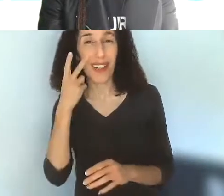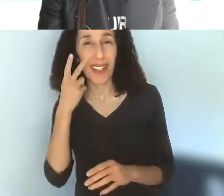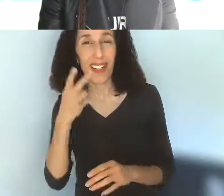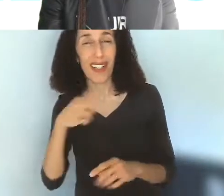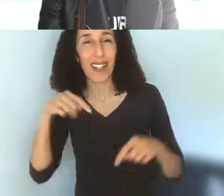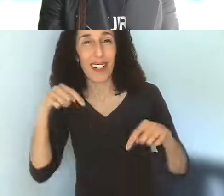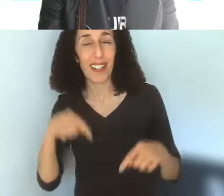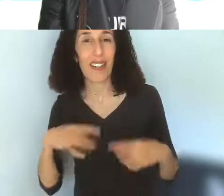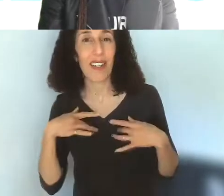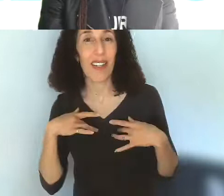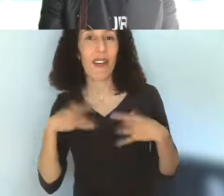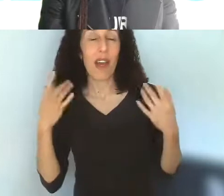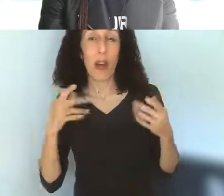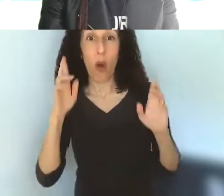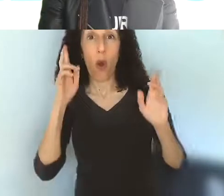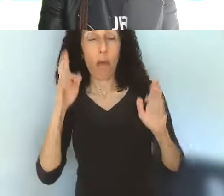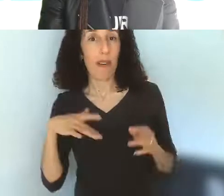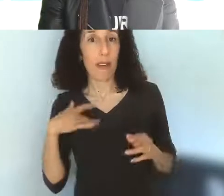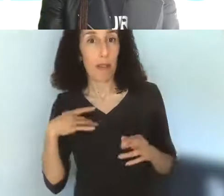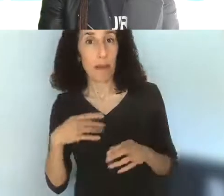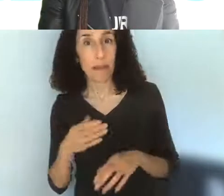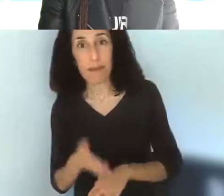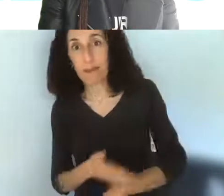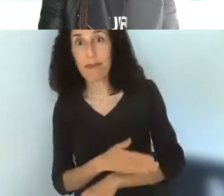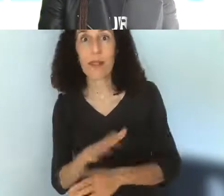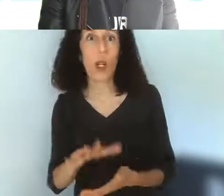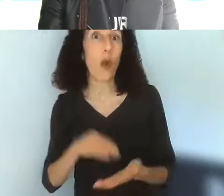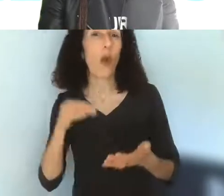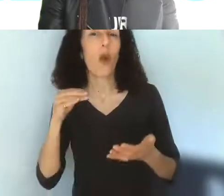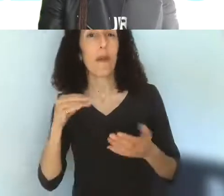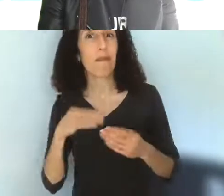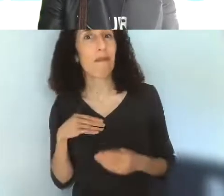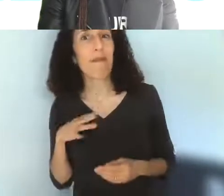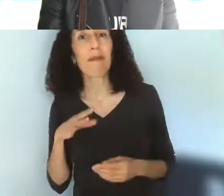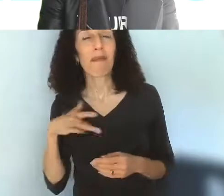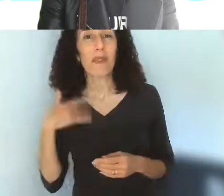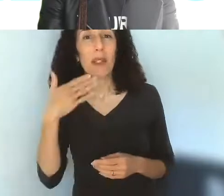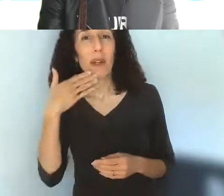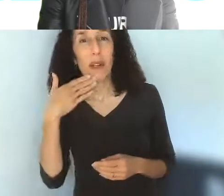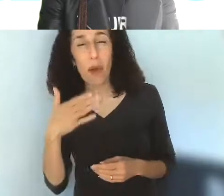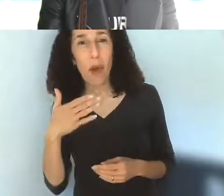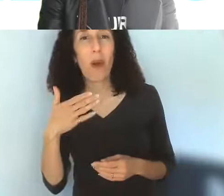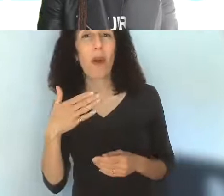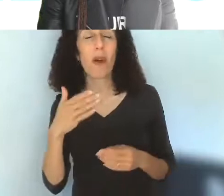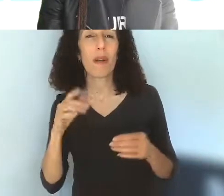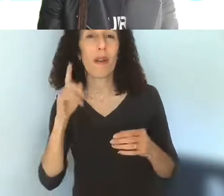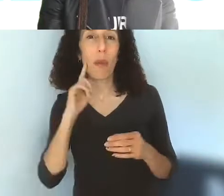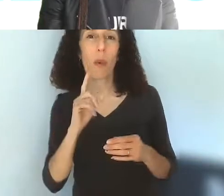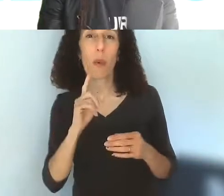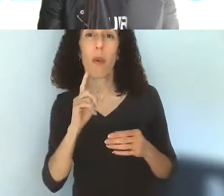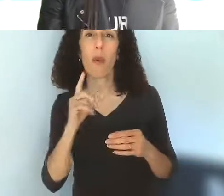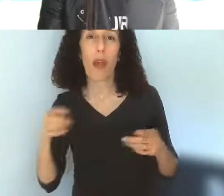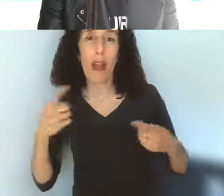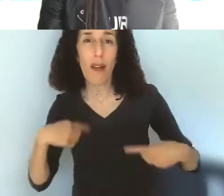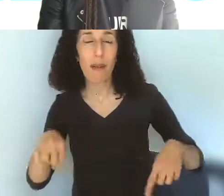real growth experience for me individually, and I think for our school collectively to have you